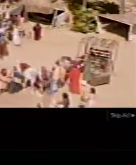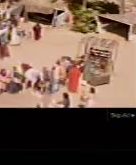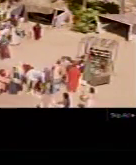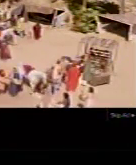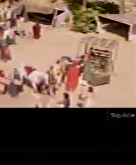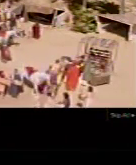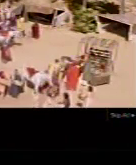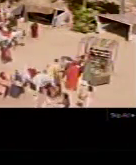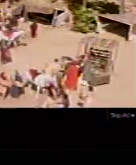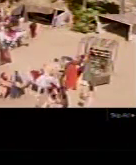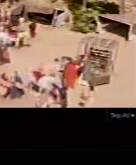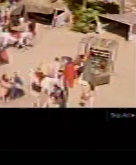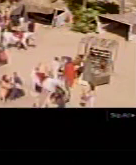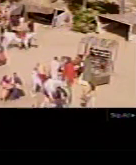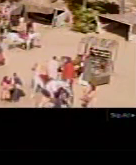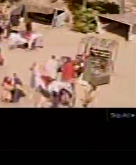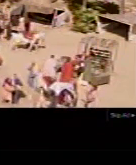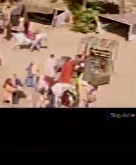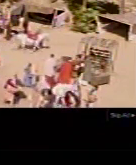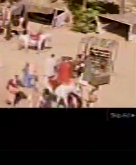Why Bethlehem?